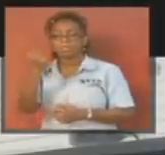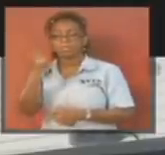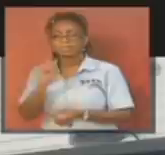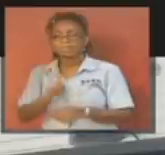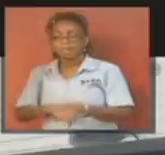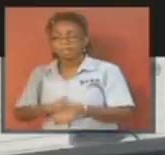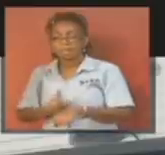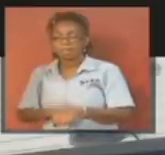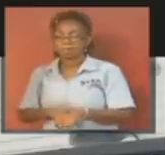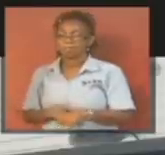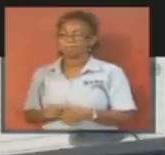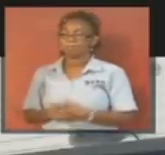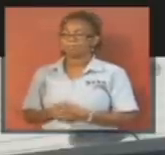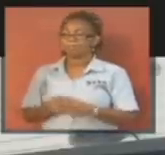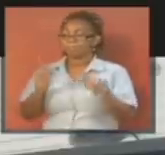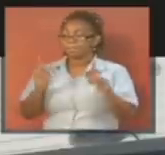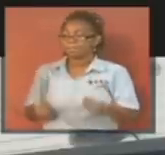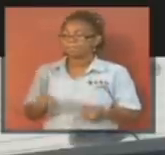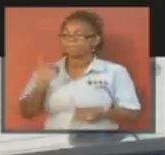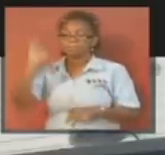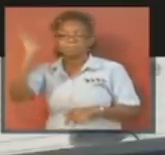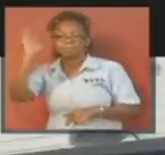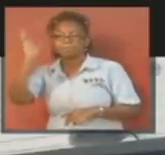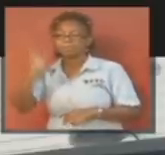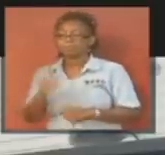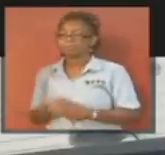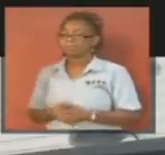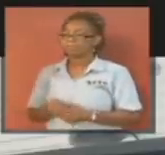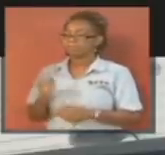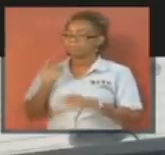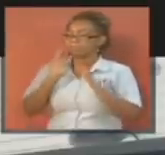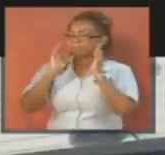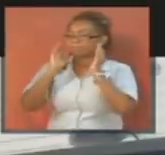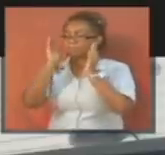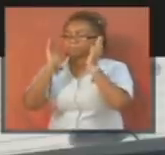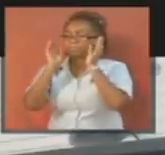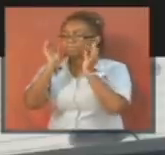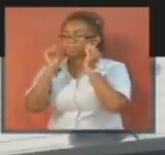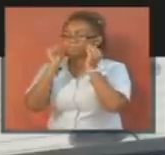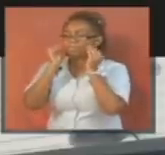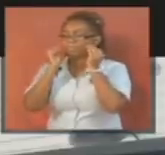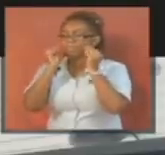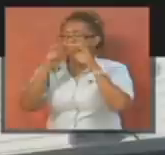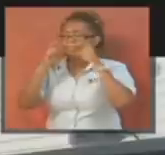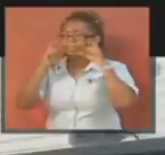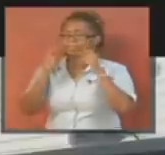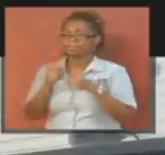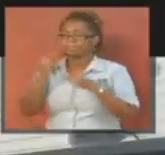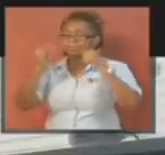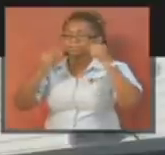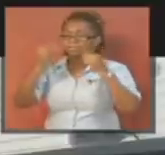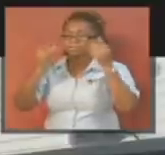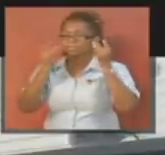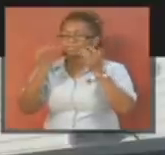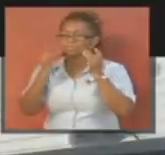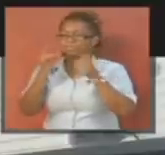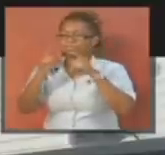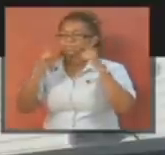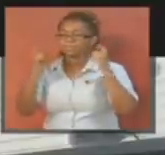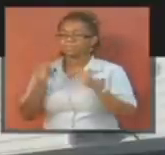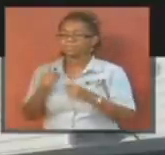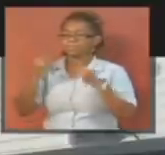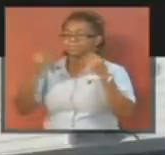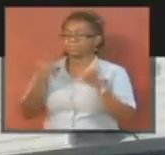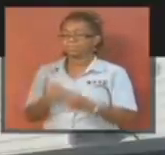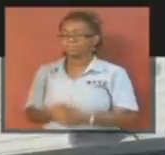the person had to be adjusting the face mask and you know, continuously, constantly touching the face and